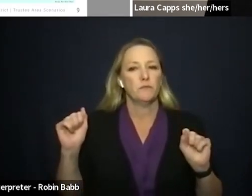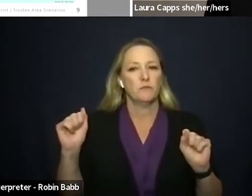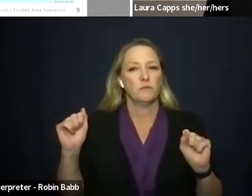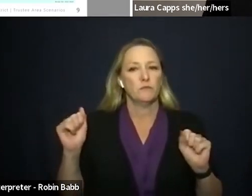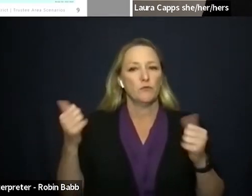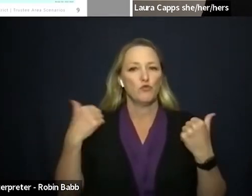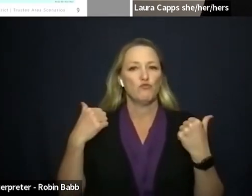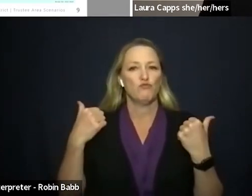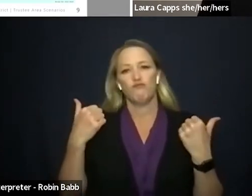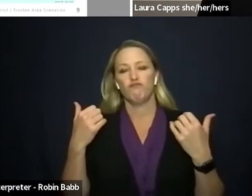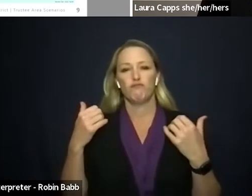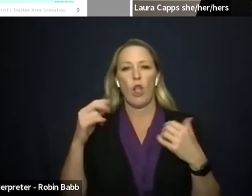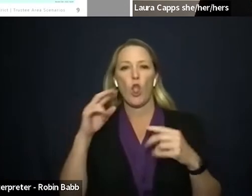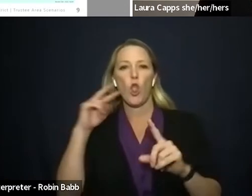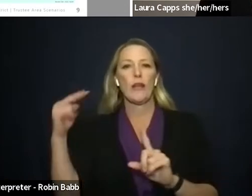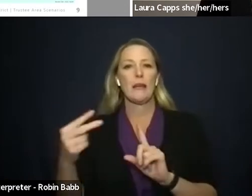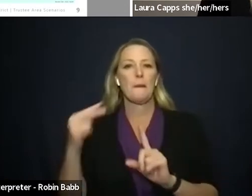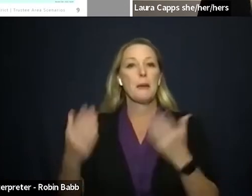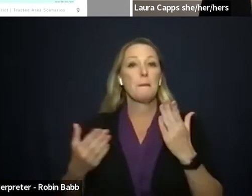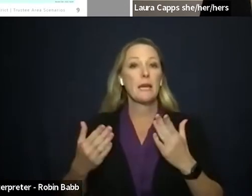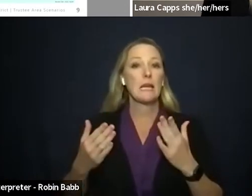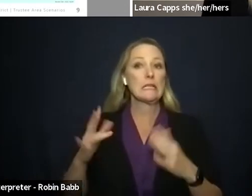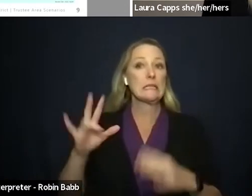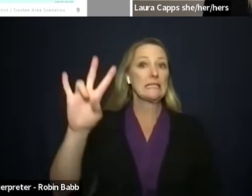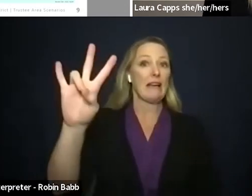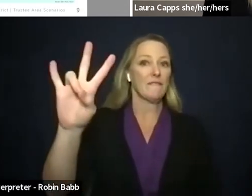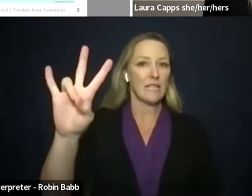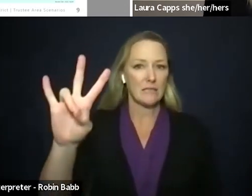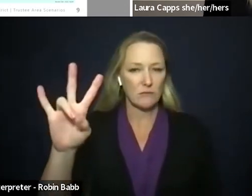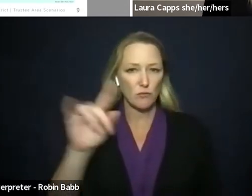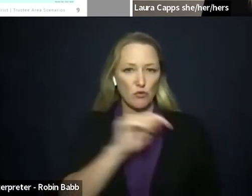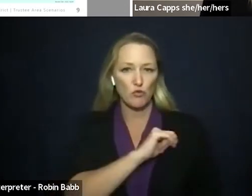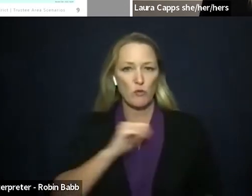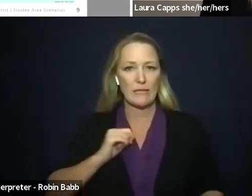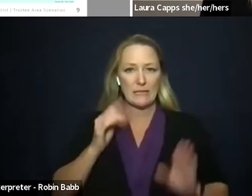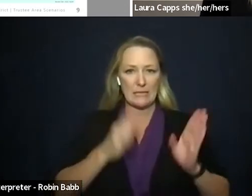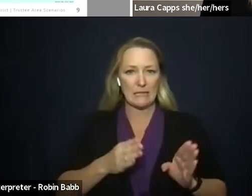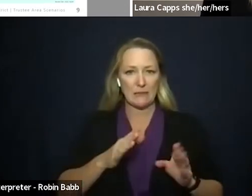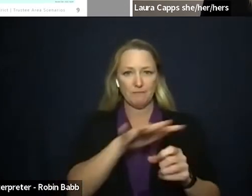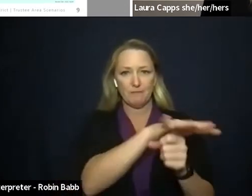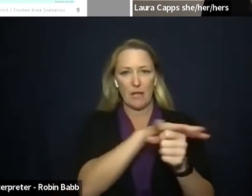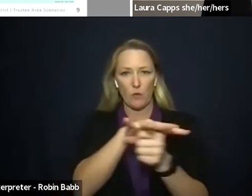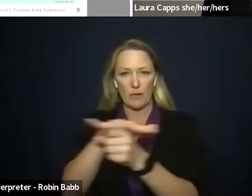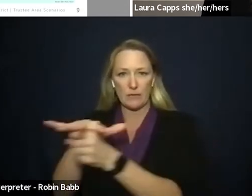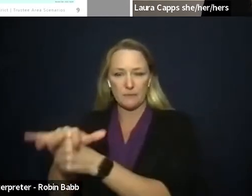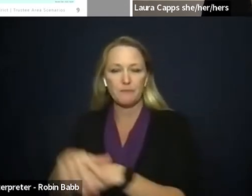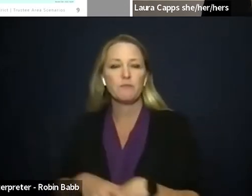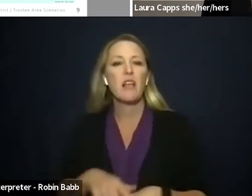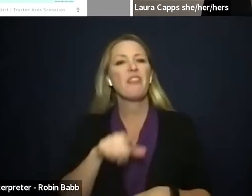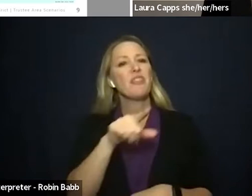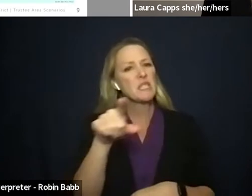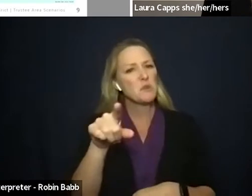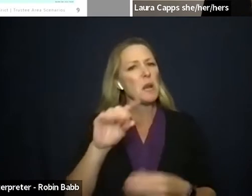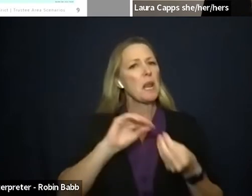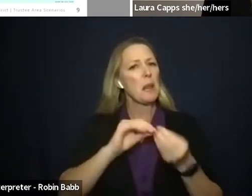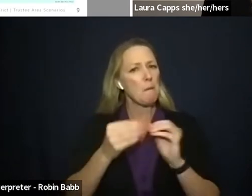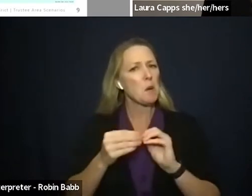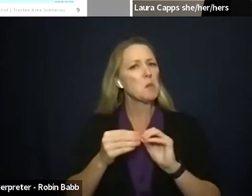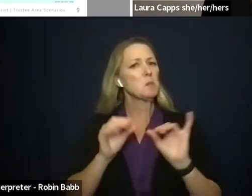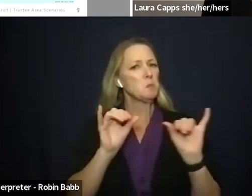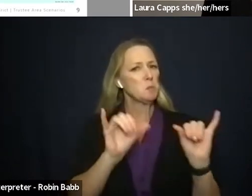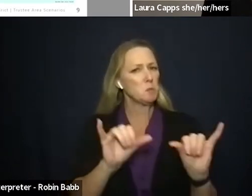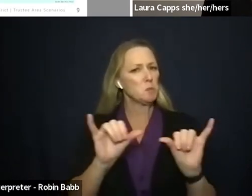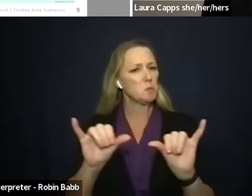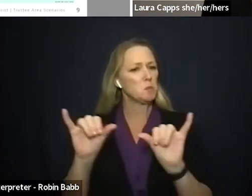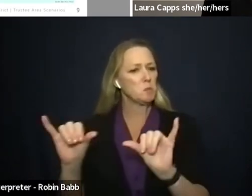seven trustee areas and so this one um the numbers are pretty similar um from